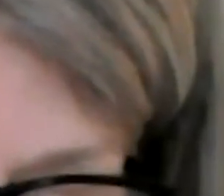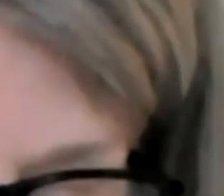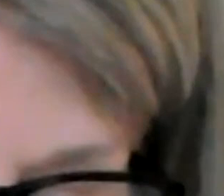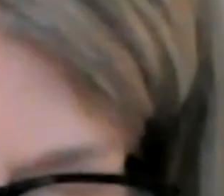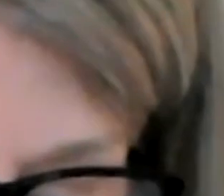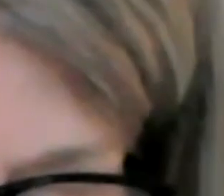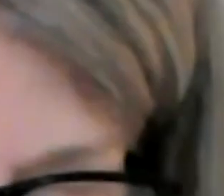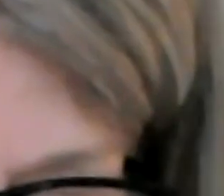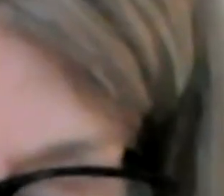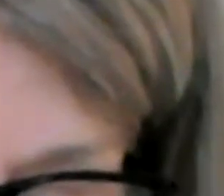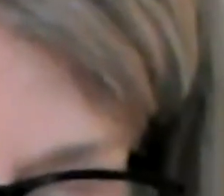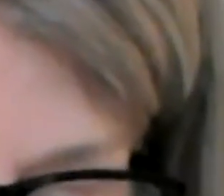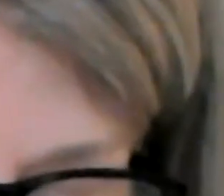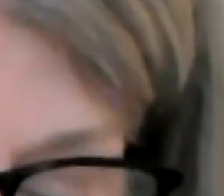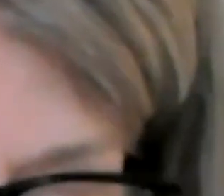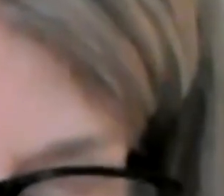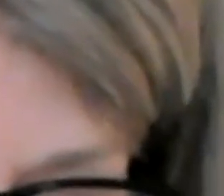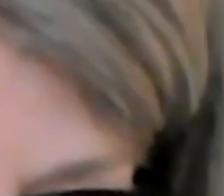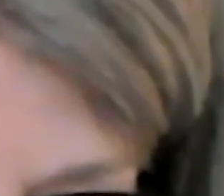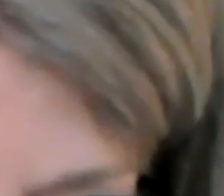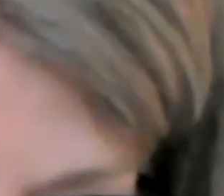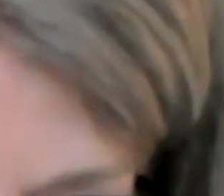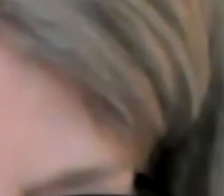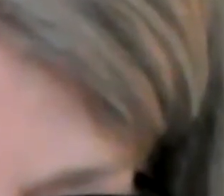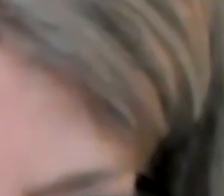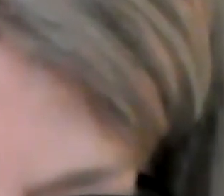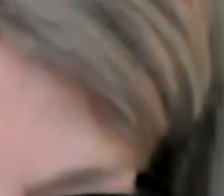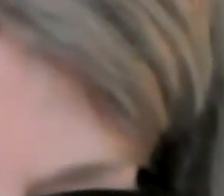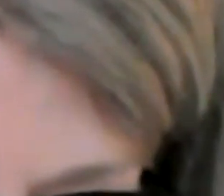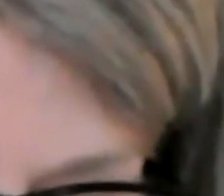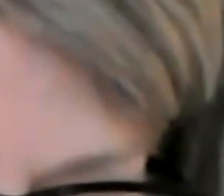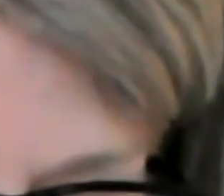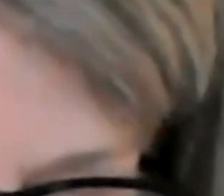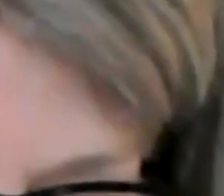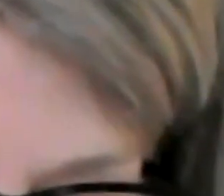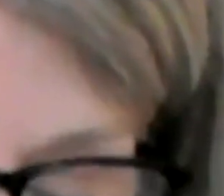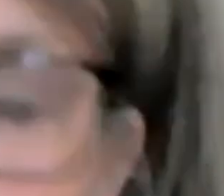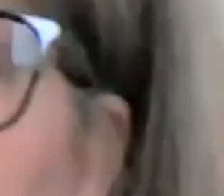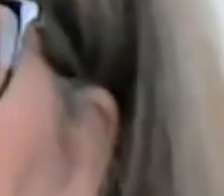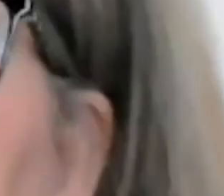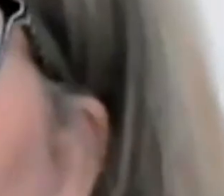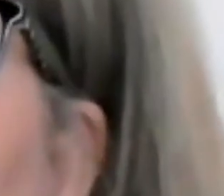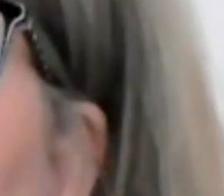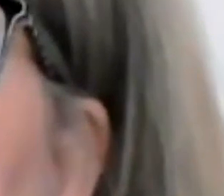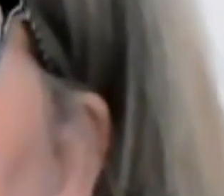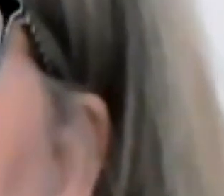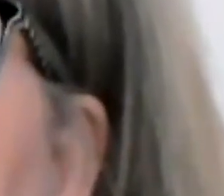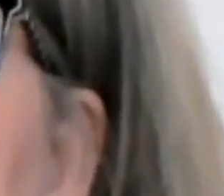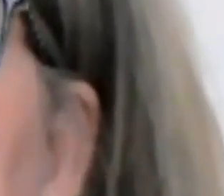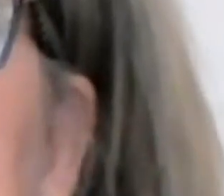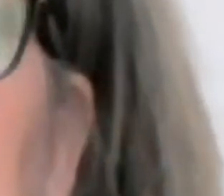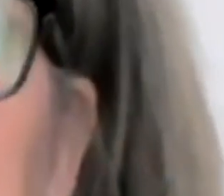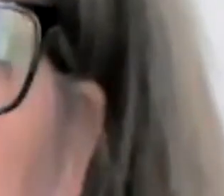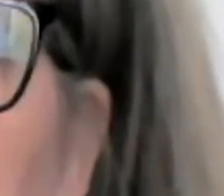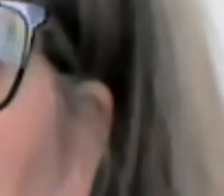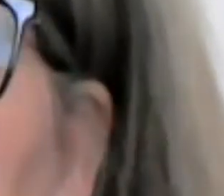the measurement group, but in other places, on goals. And I think that finding